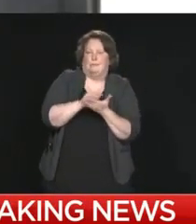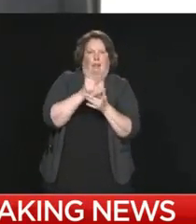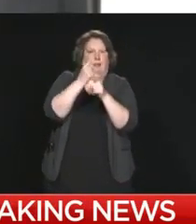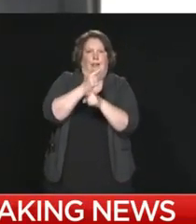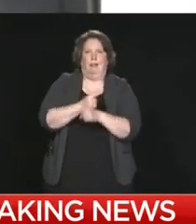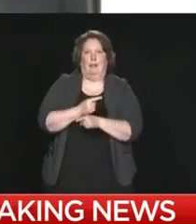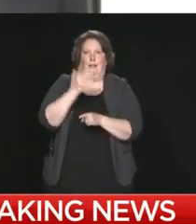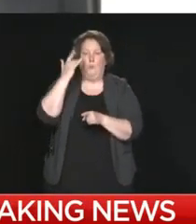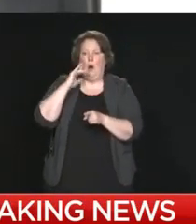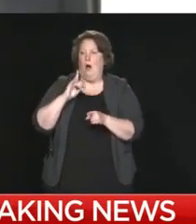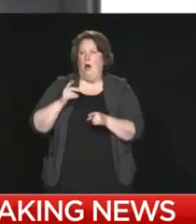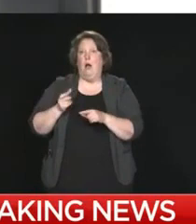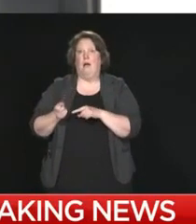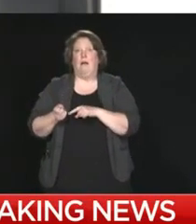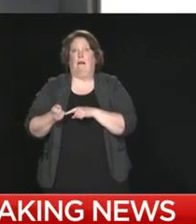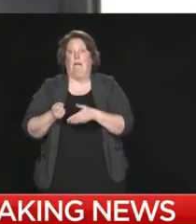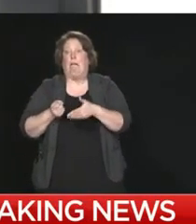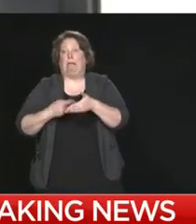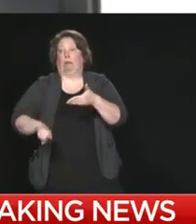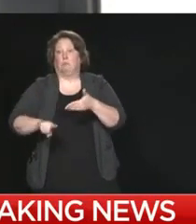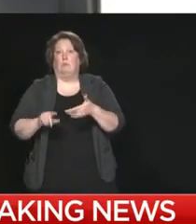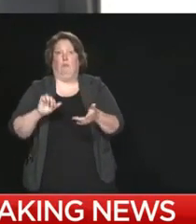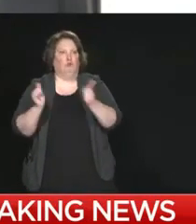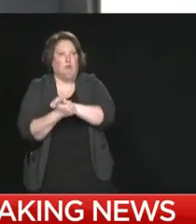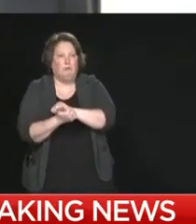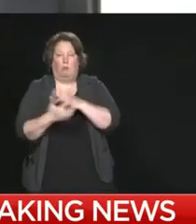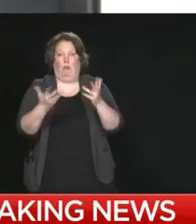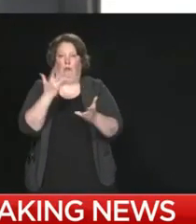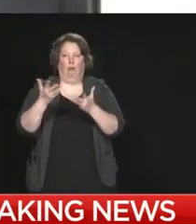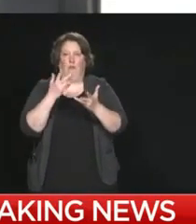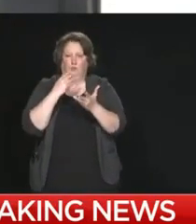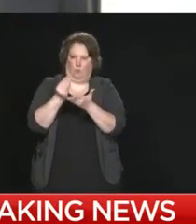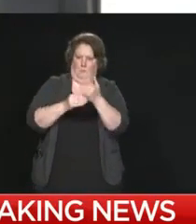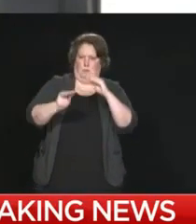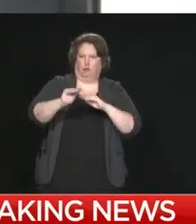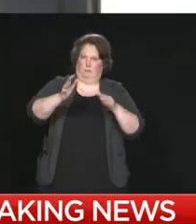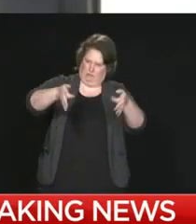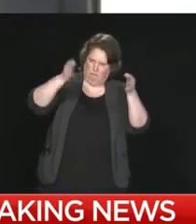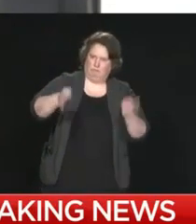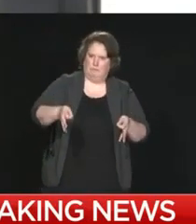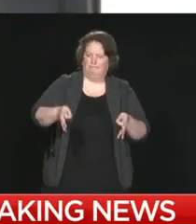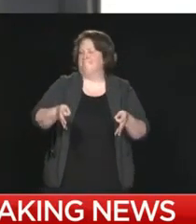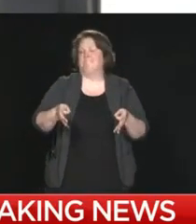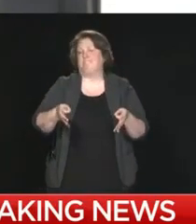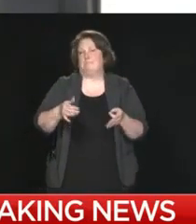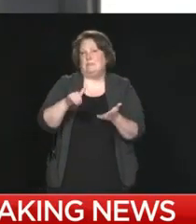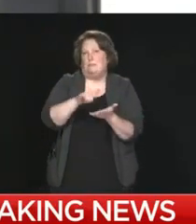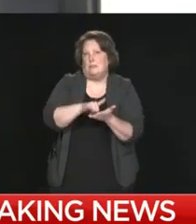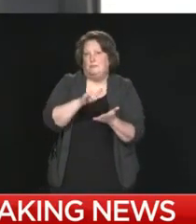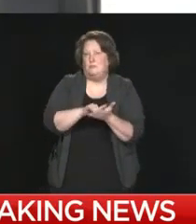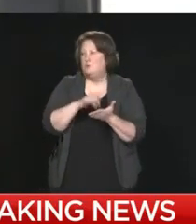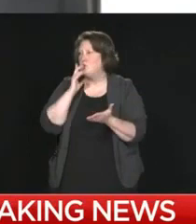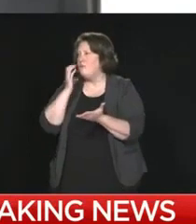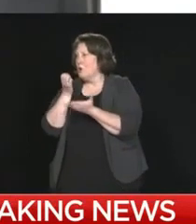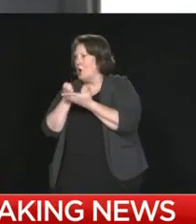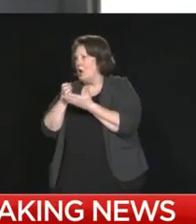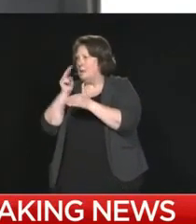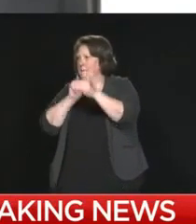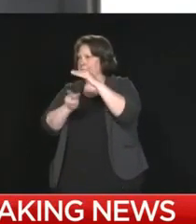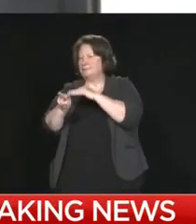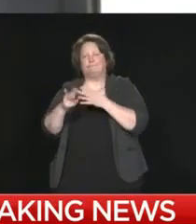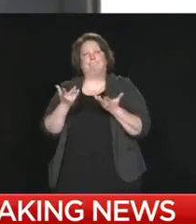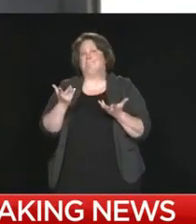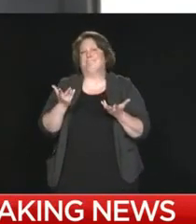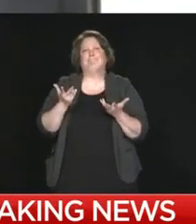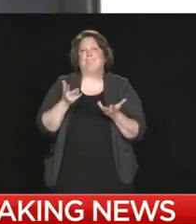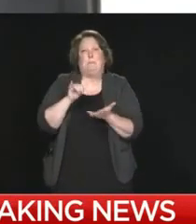to the next. We're grappling to understand what exactly the Canadian economy is doing in this unprecedented